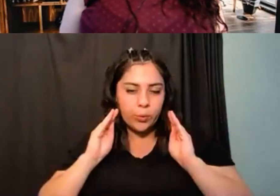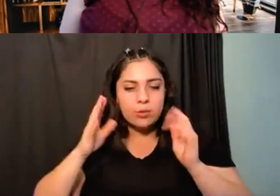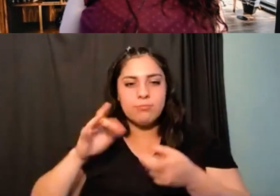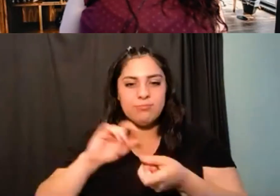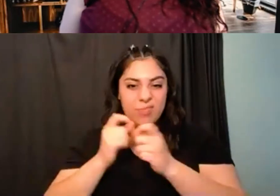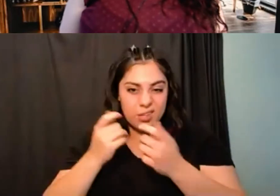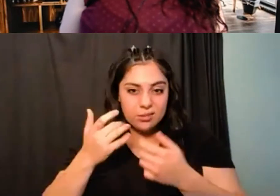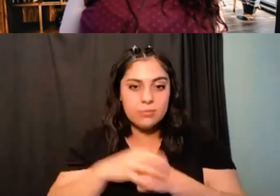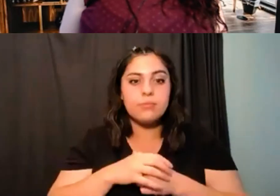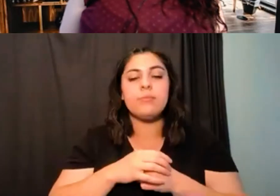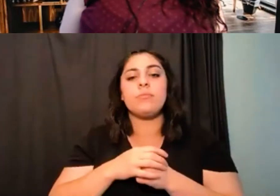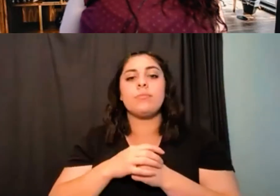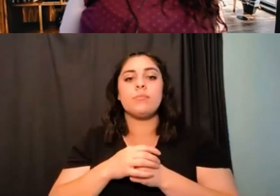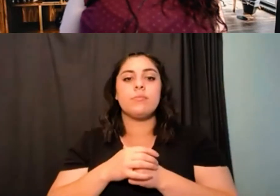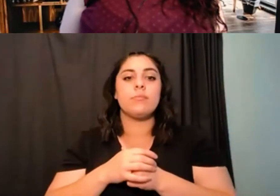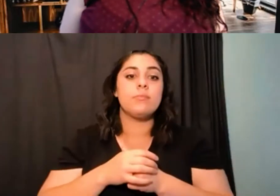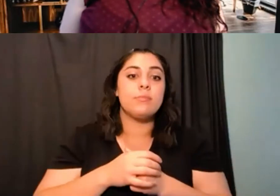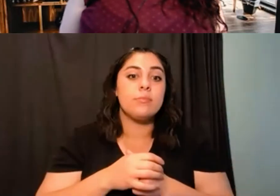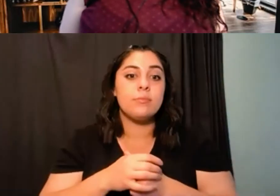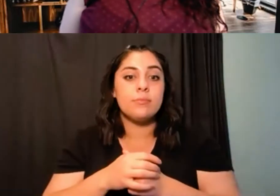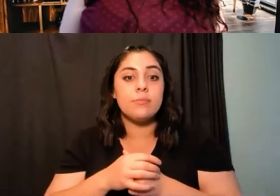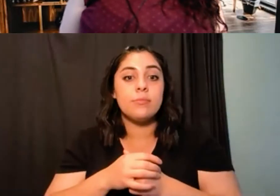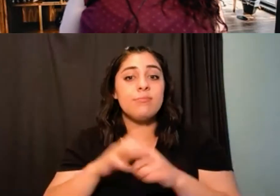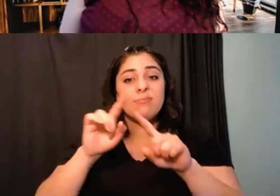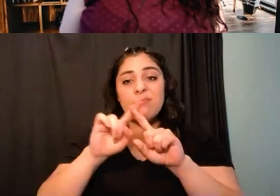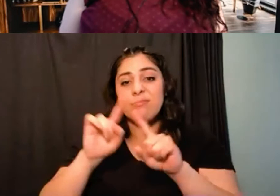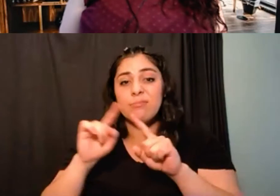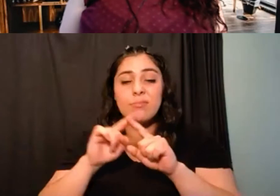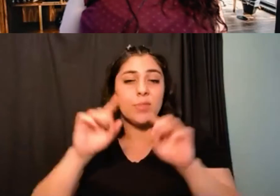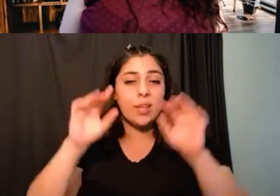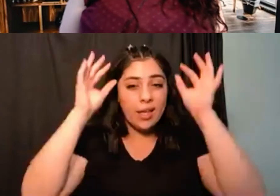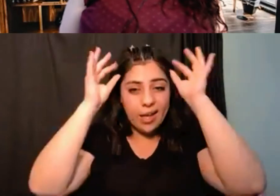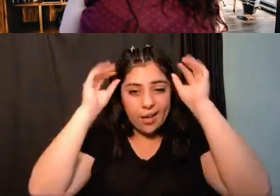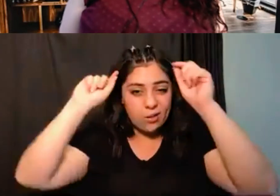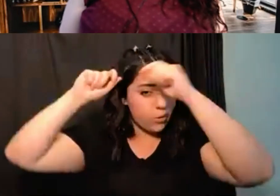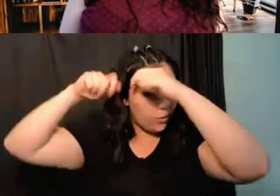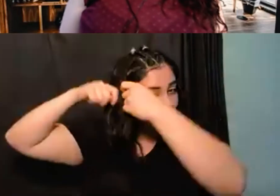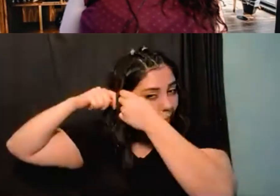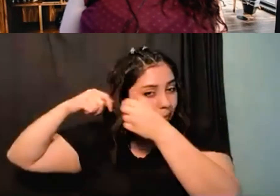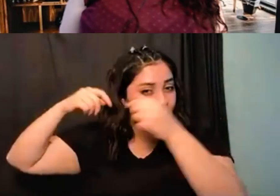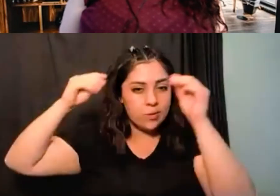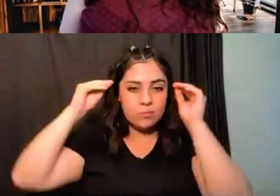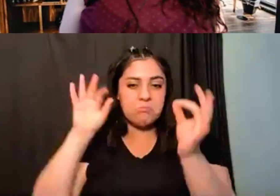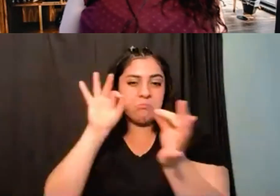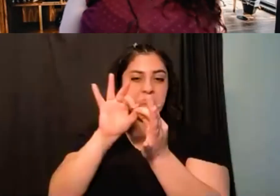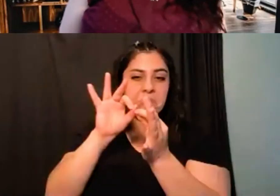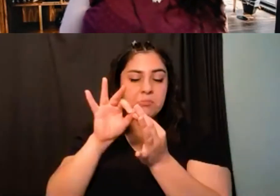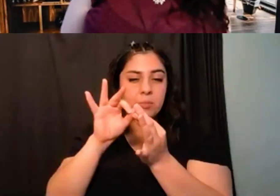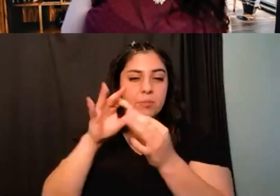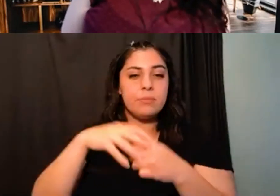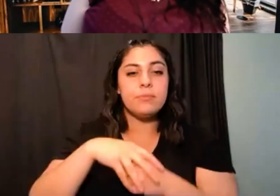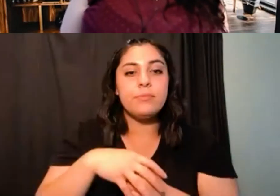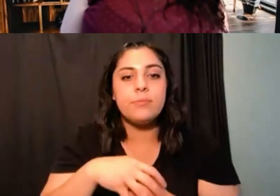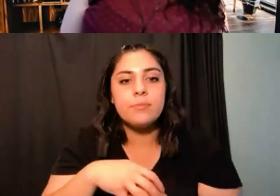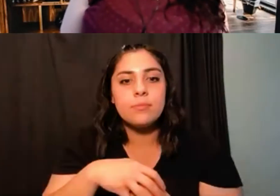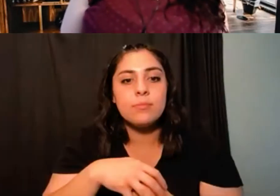wavy iron for the coil, a rainbow of hair rollers for the stretch, and a blow dryer just to be sure.